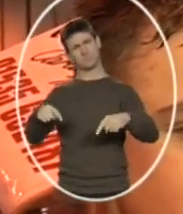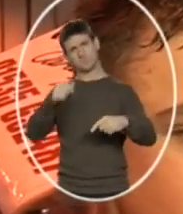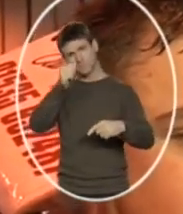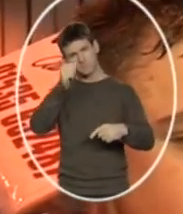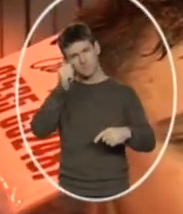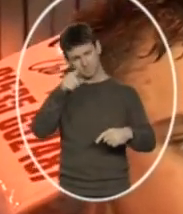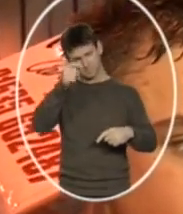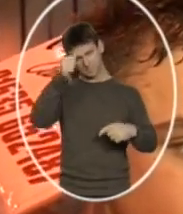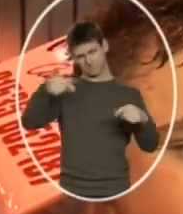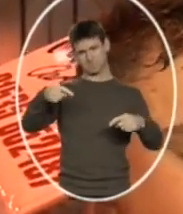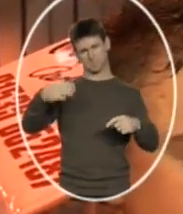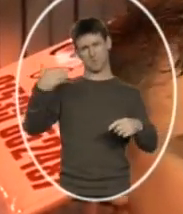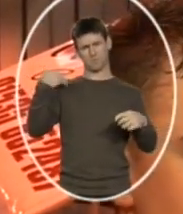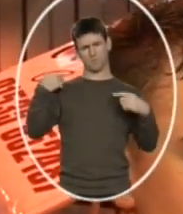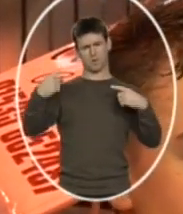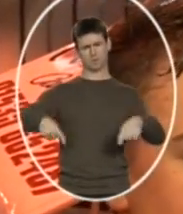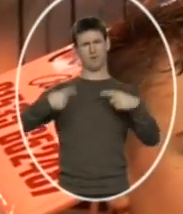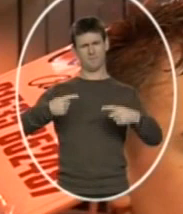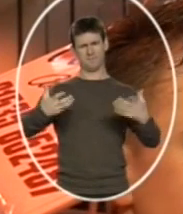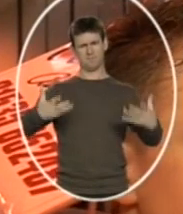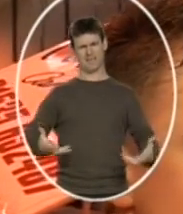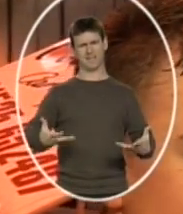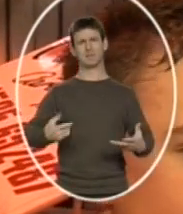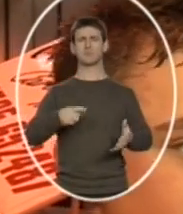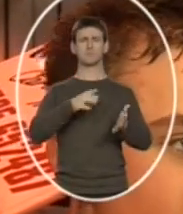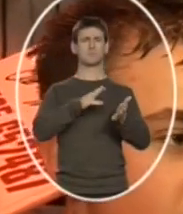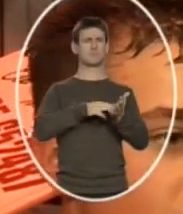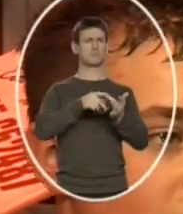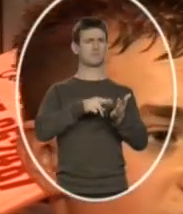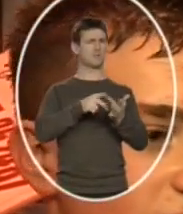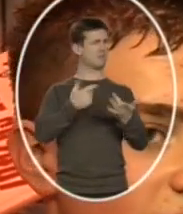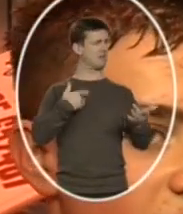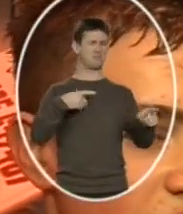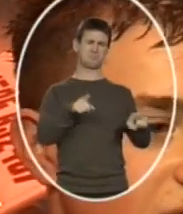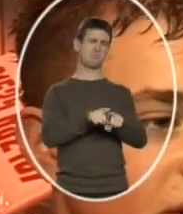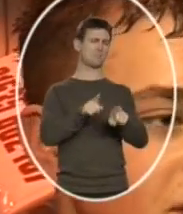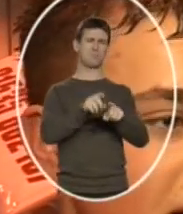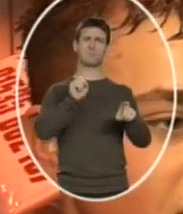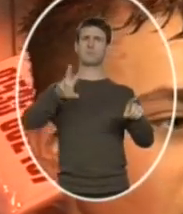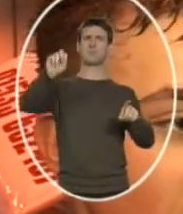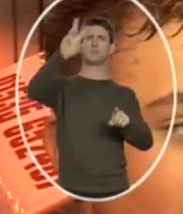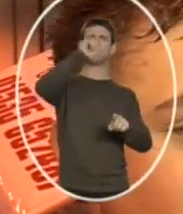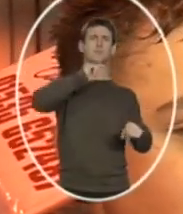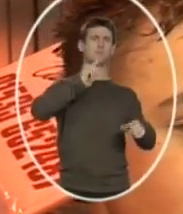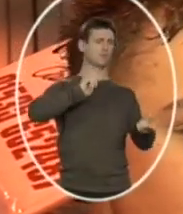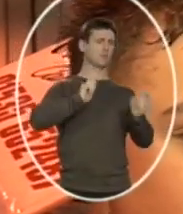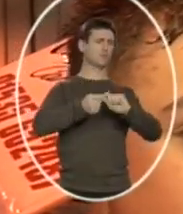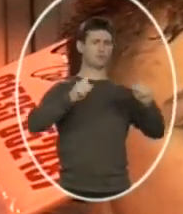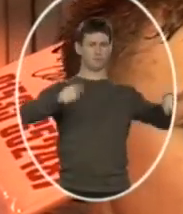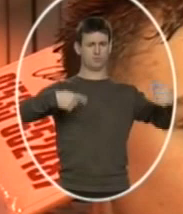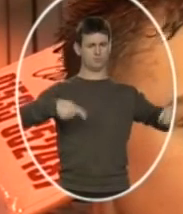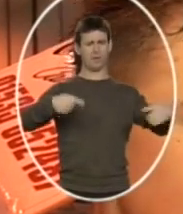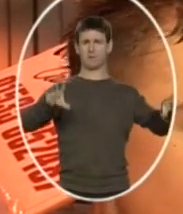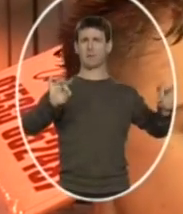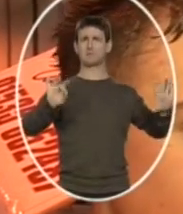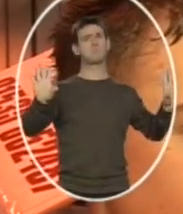a massive rear-wheel drive, big lump. Yeah, mini we never changed from track to track. We just changed 4 tyres for wet and that were it. When it dried